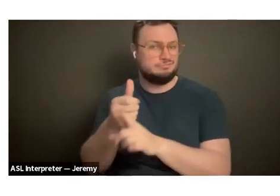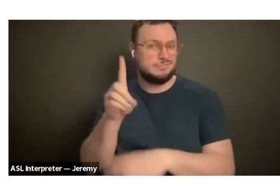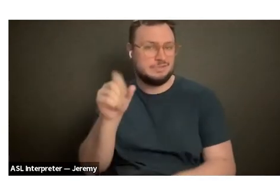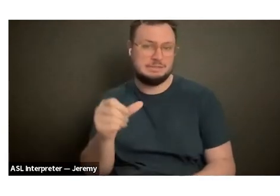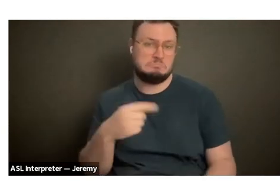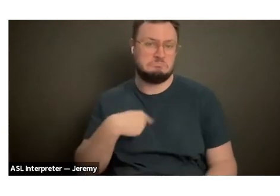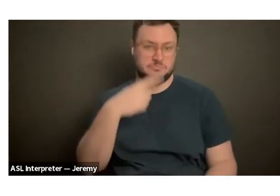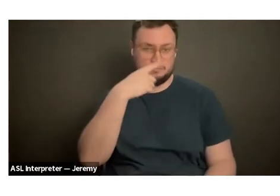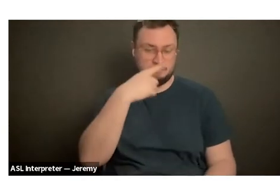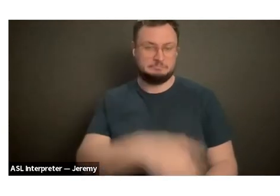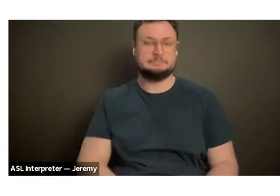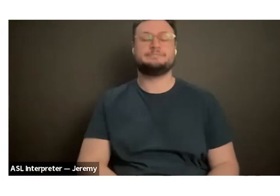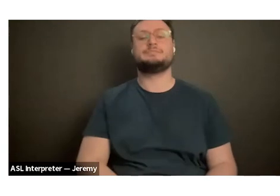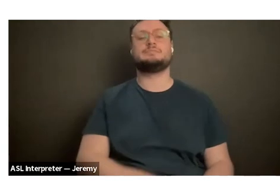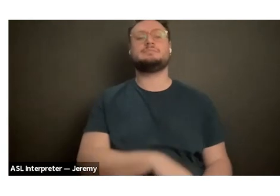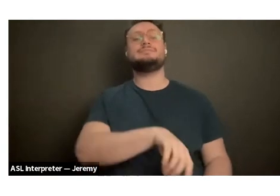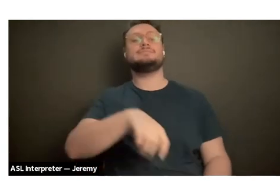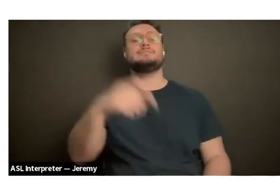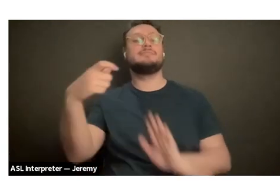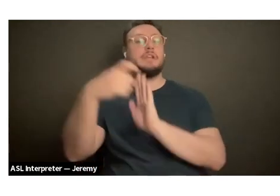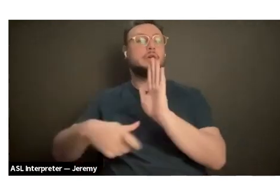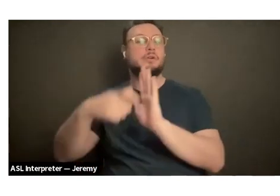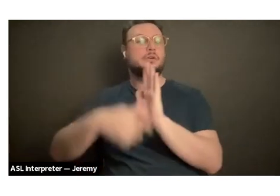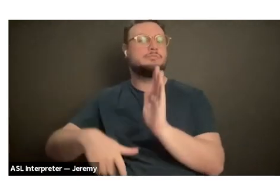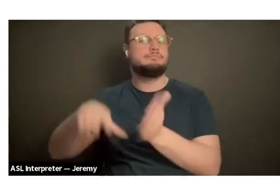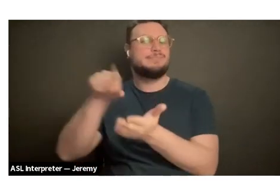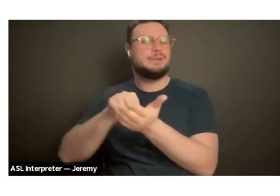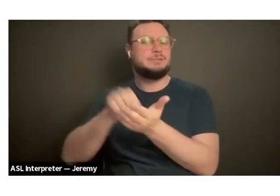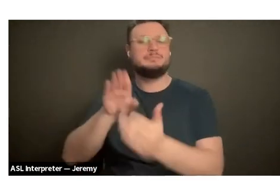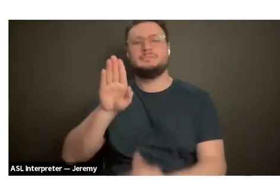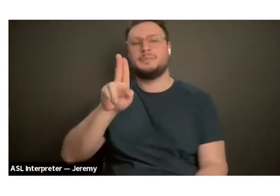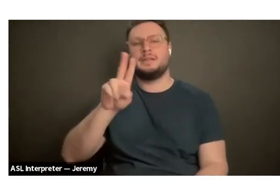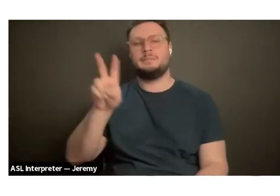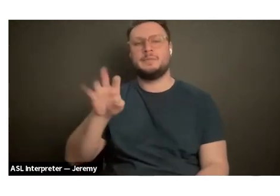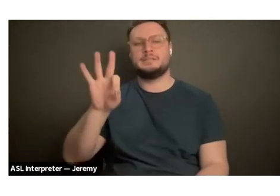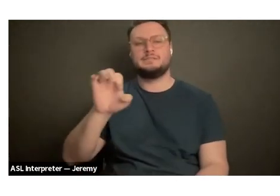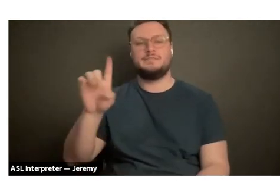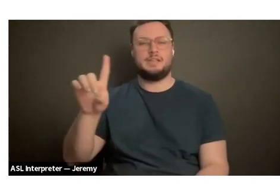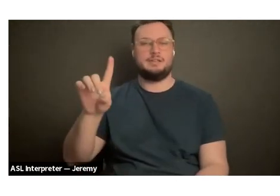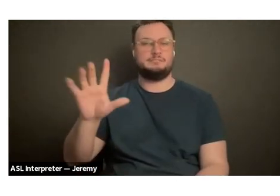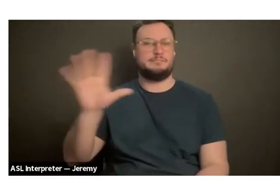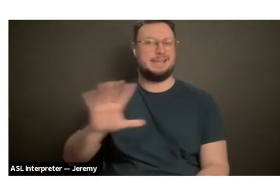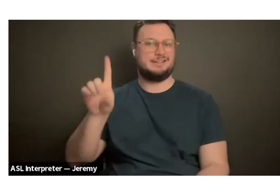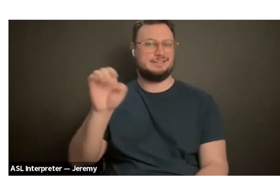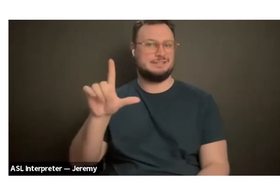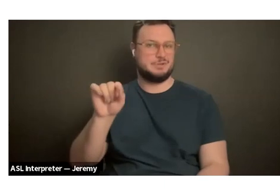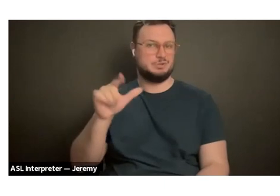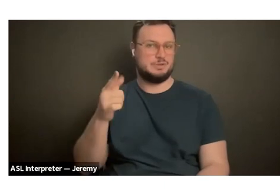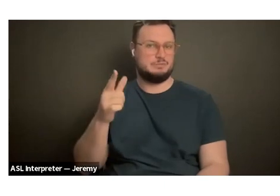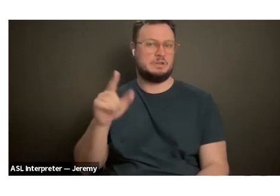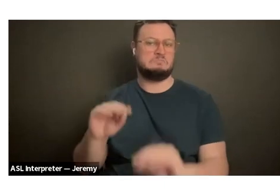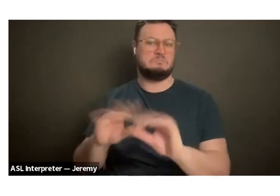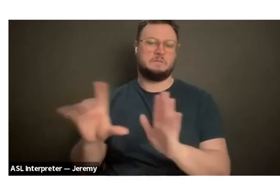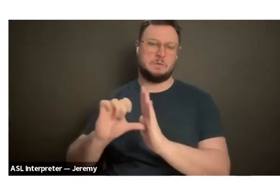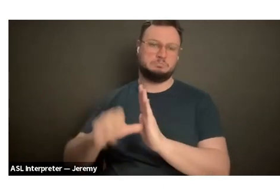December 2021 that highlights the misconceptions very, very clearly. So, open quote, assuming